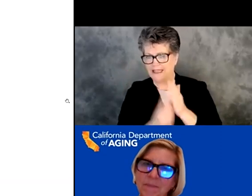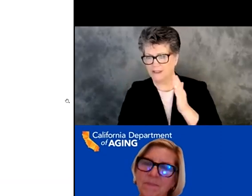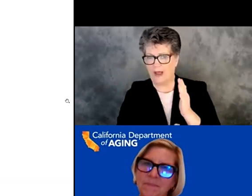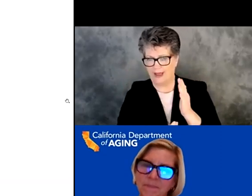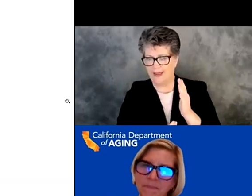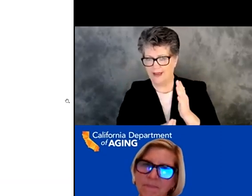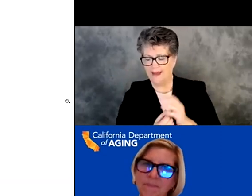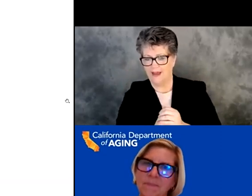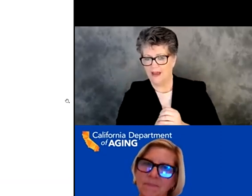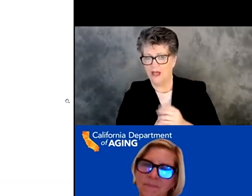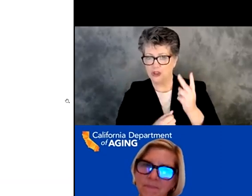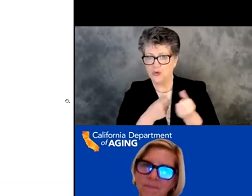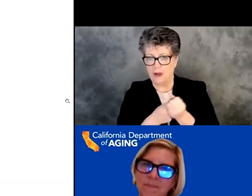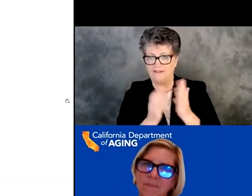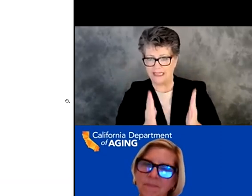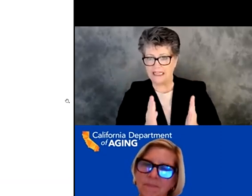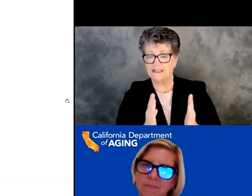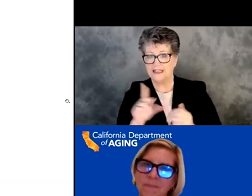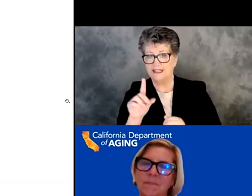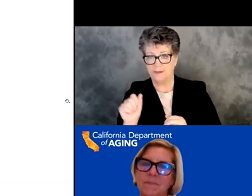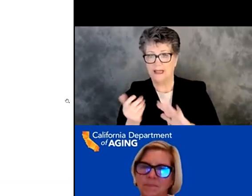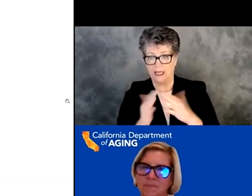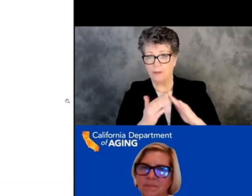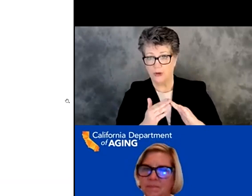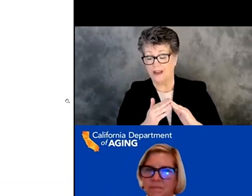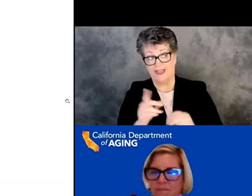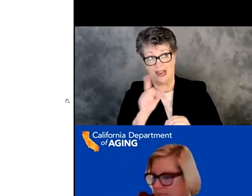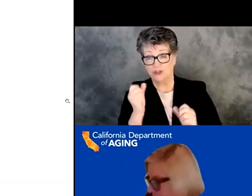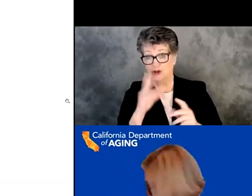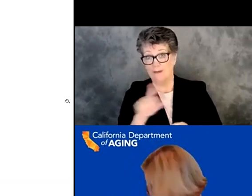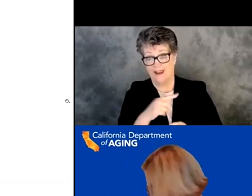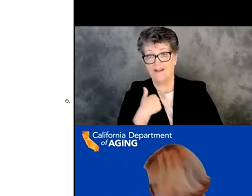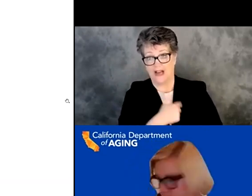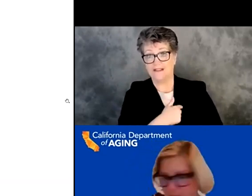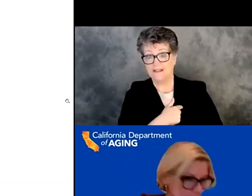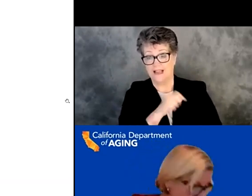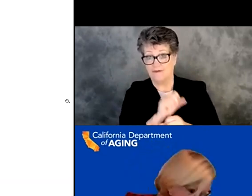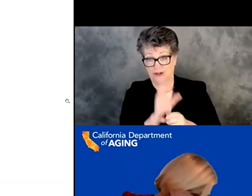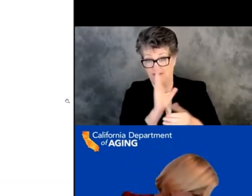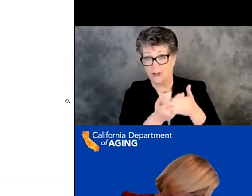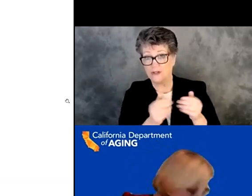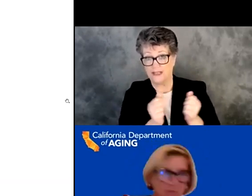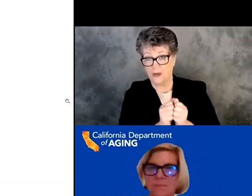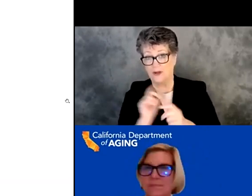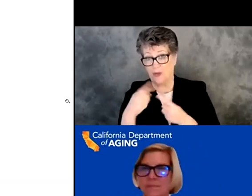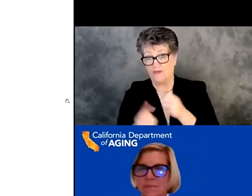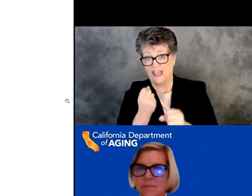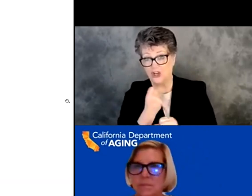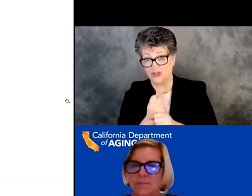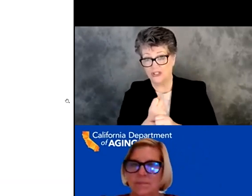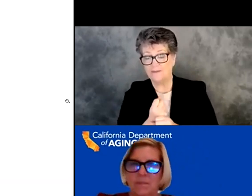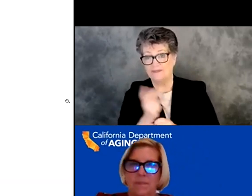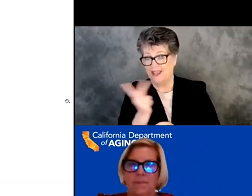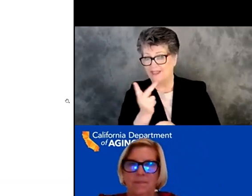away, two advocates in the disability community who I'm sure many of us have worked very closely with over the years. They've